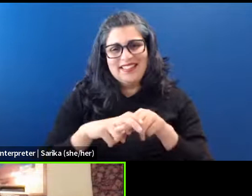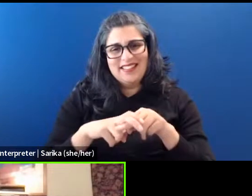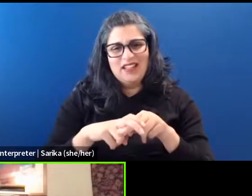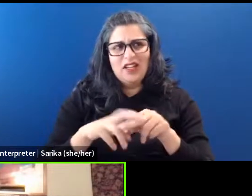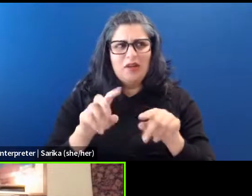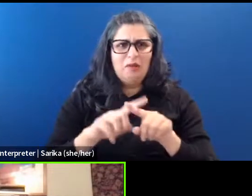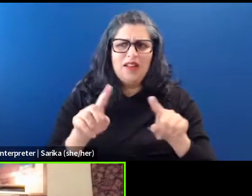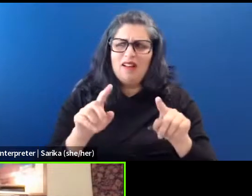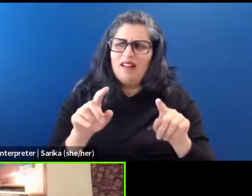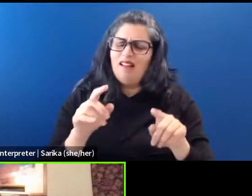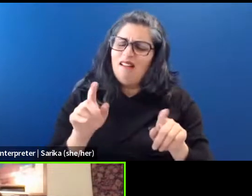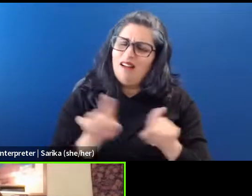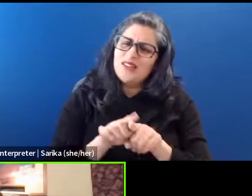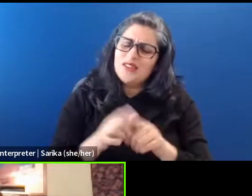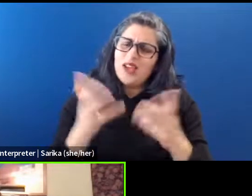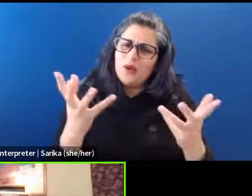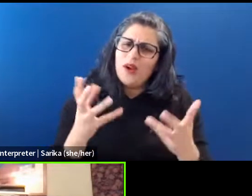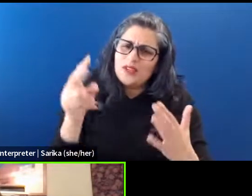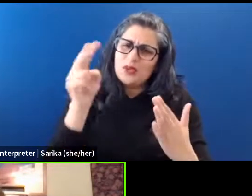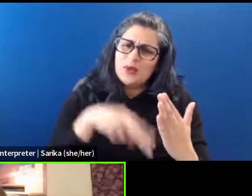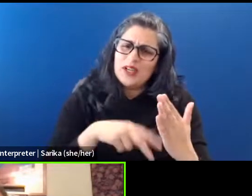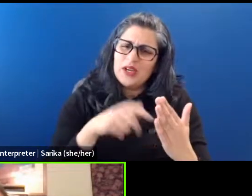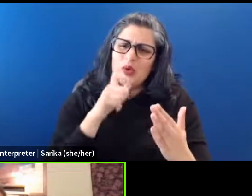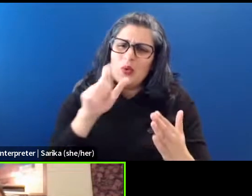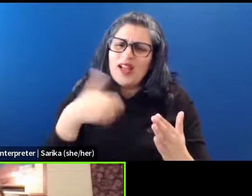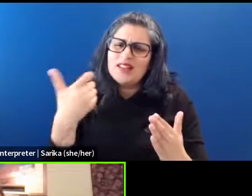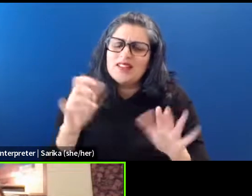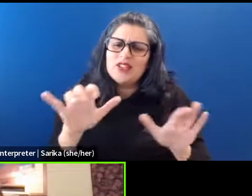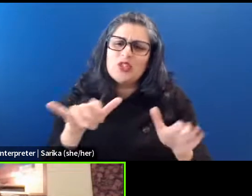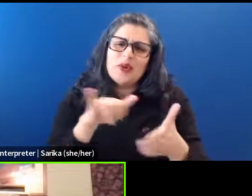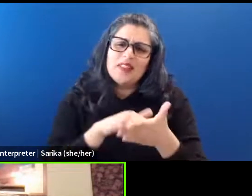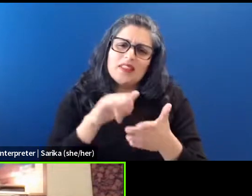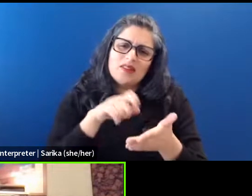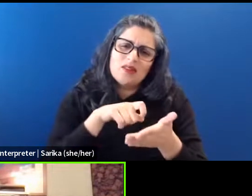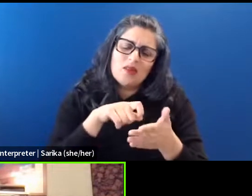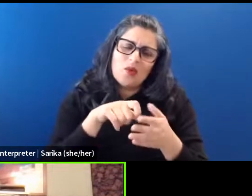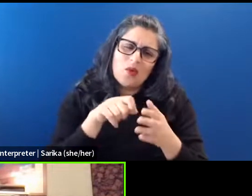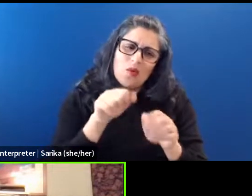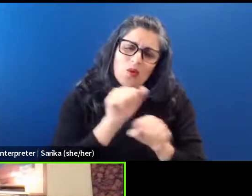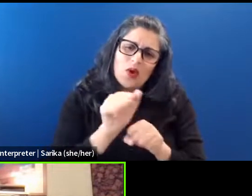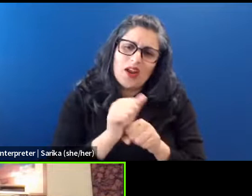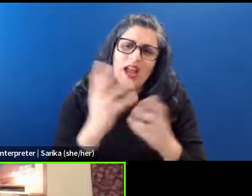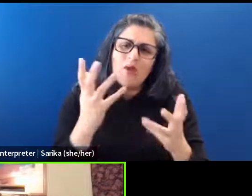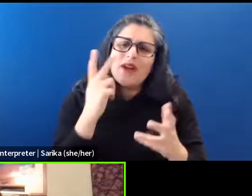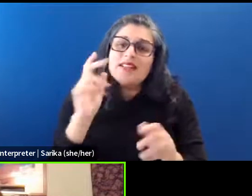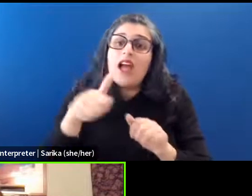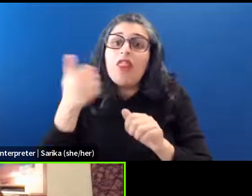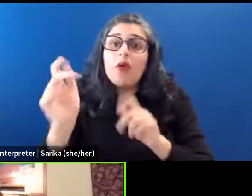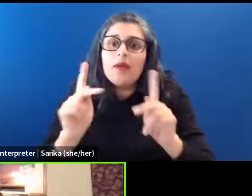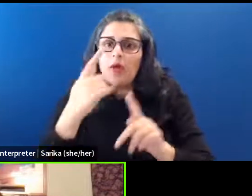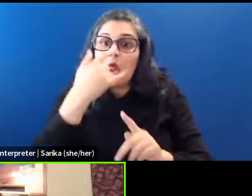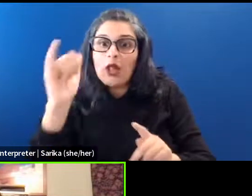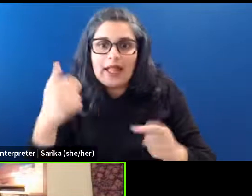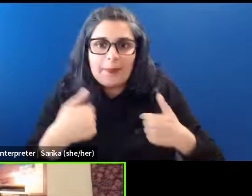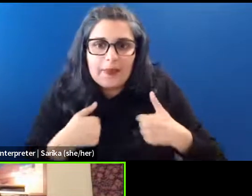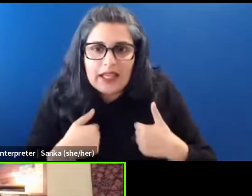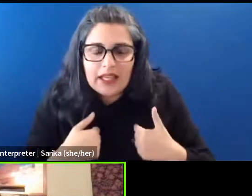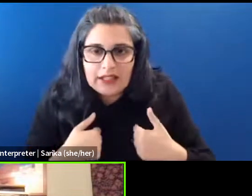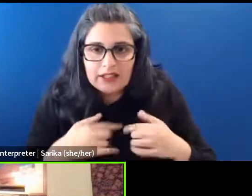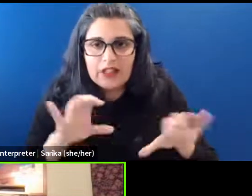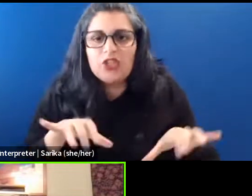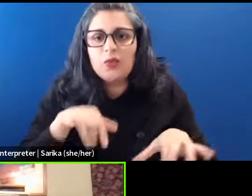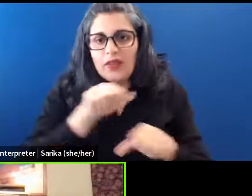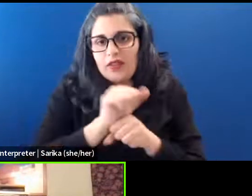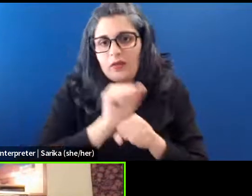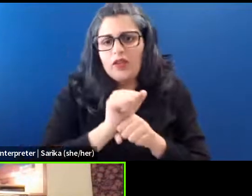read. I wanted to know who else was doing this. I wanted to see other people who looked like me doing this. Mm-hmm. And so I'm